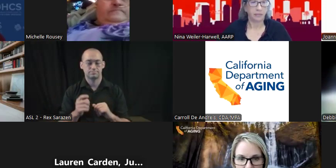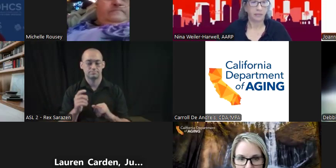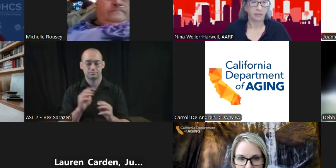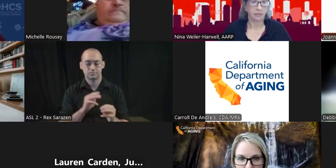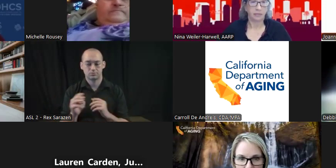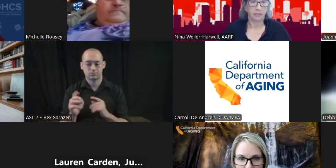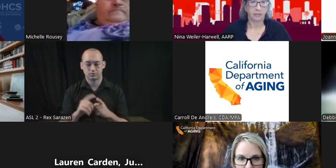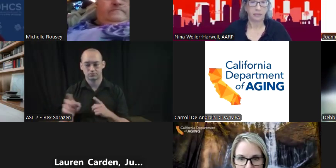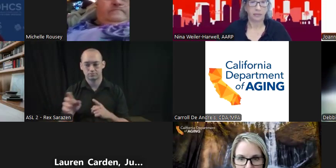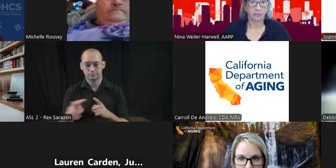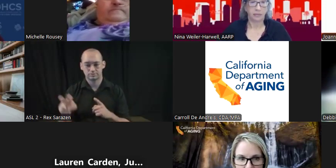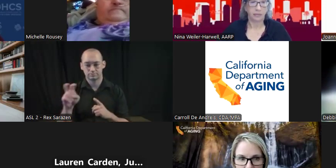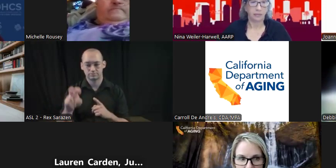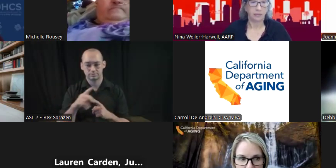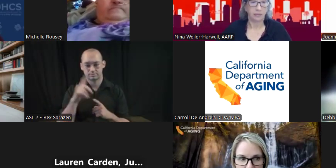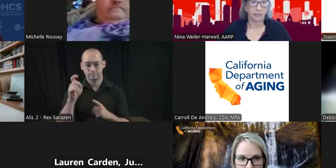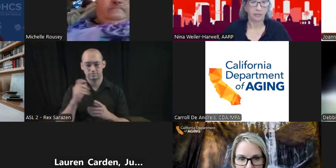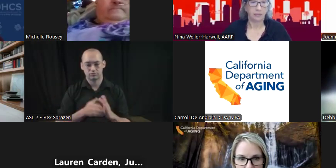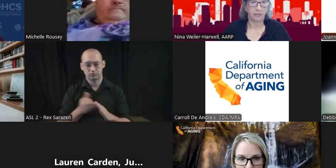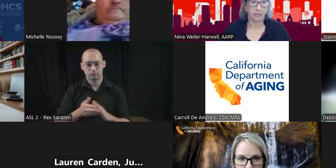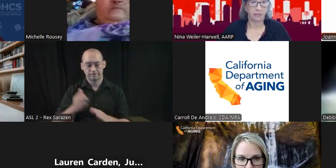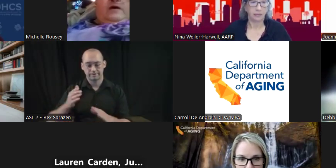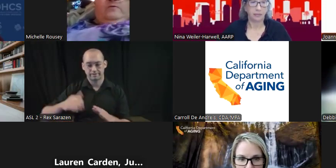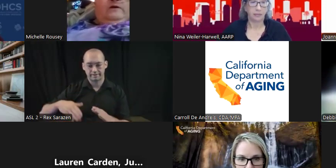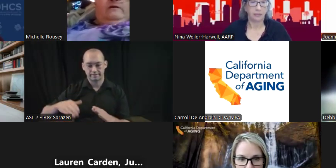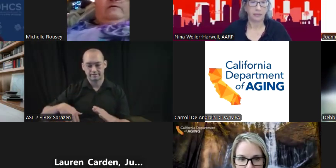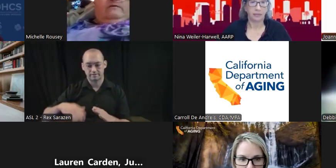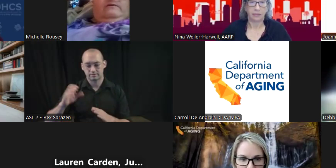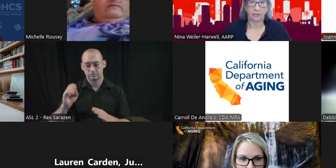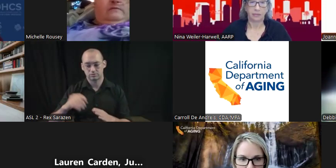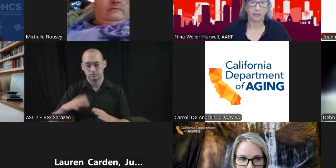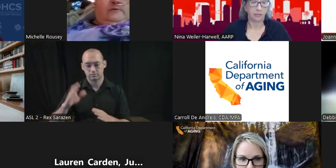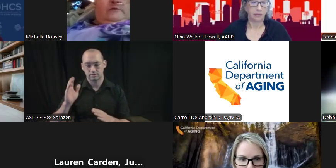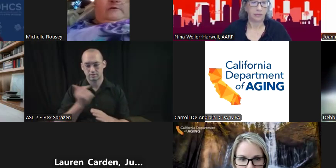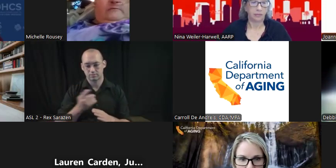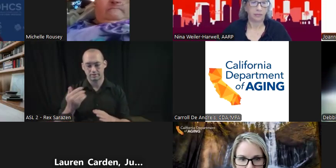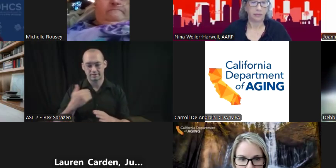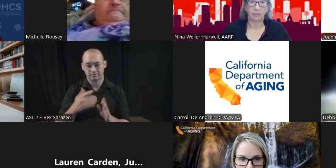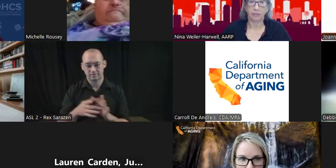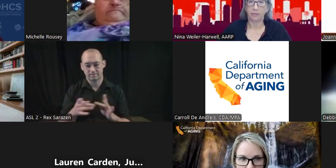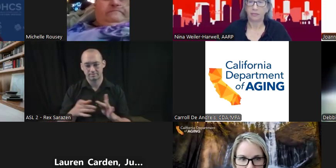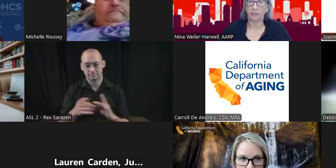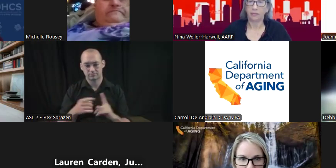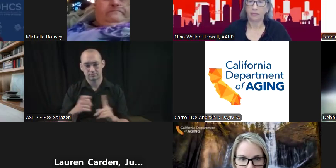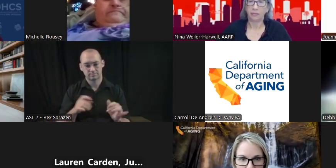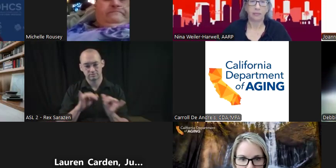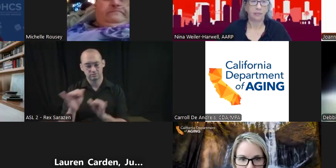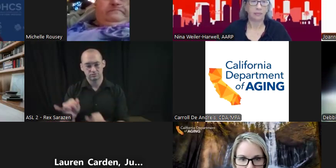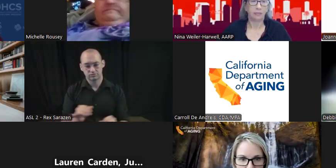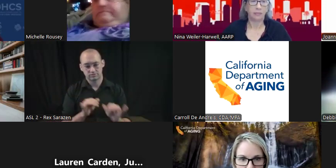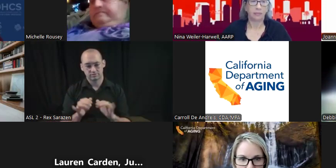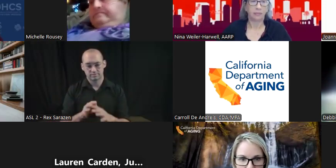to transportation because apparently we are running late. So if anybody has comments from the general